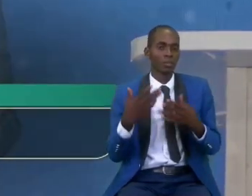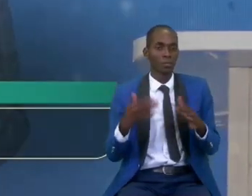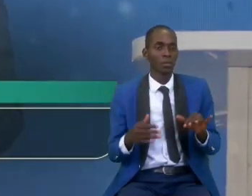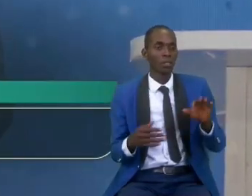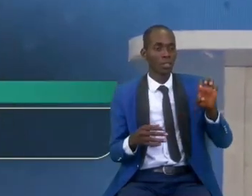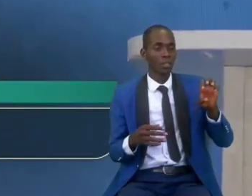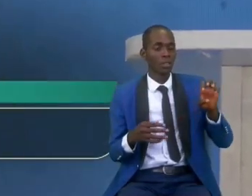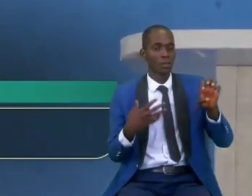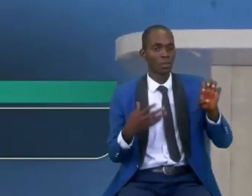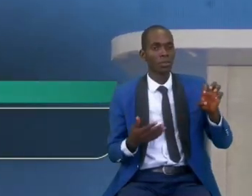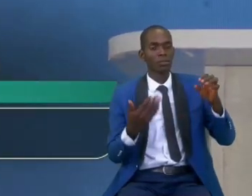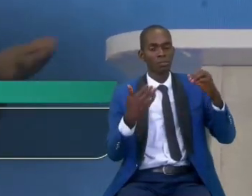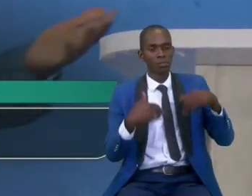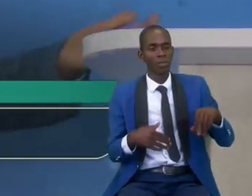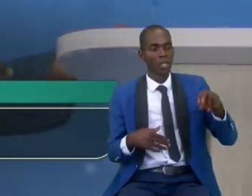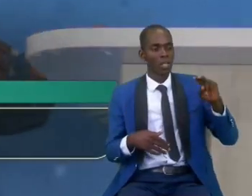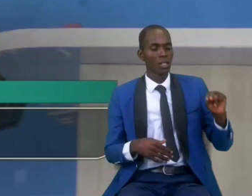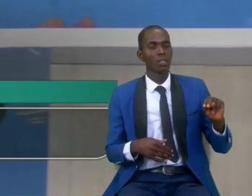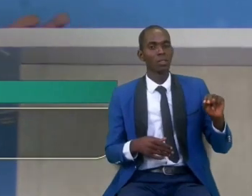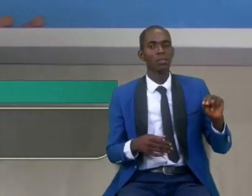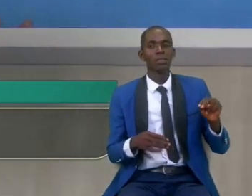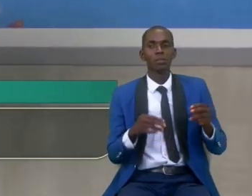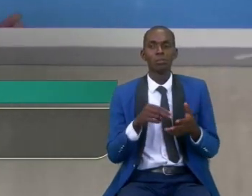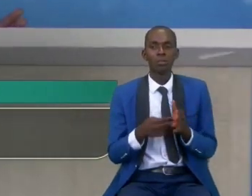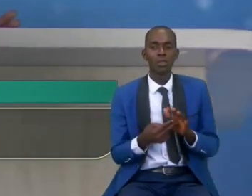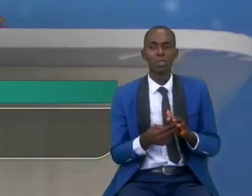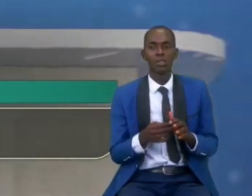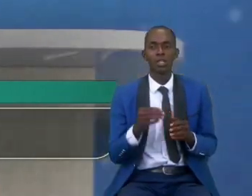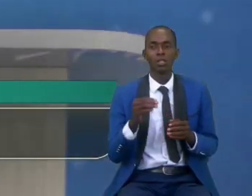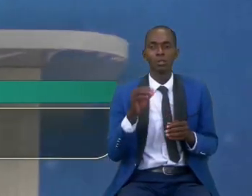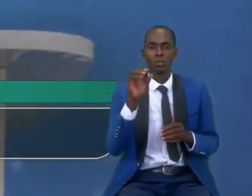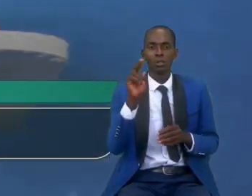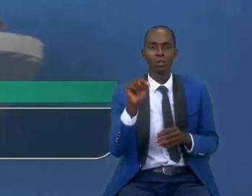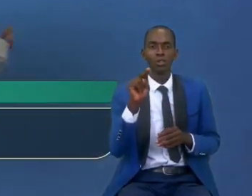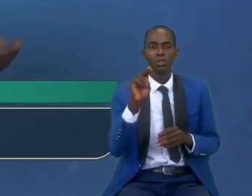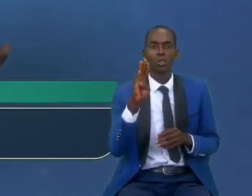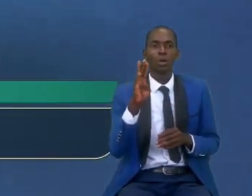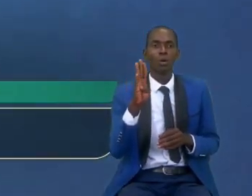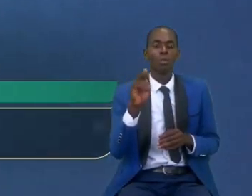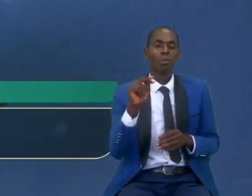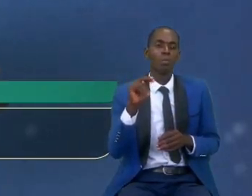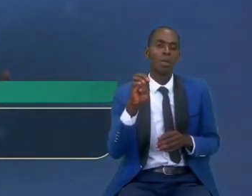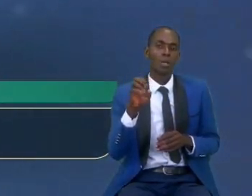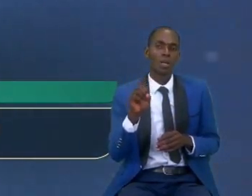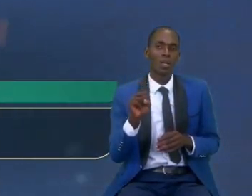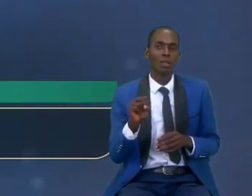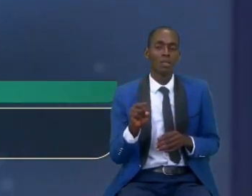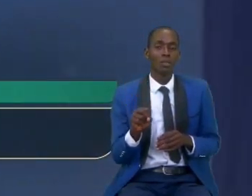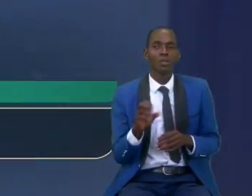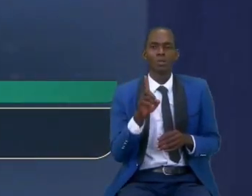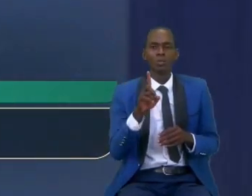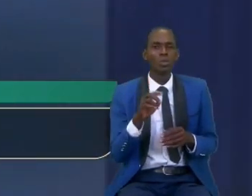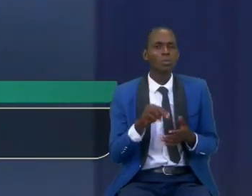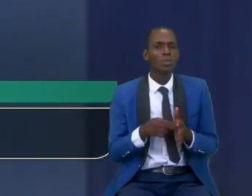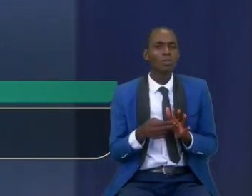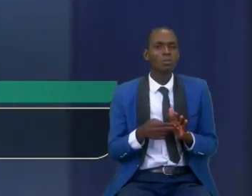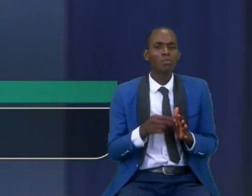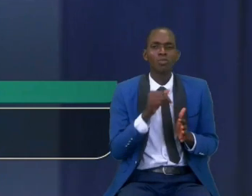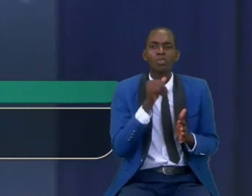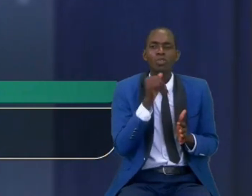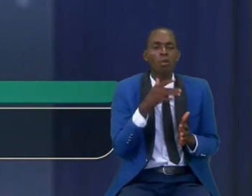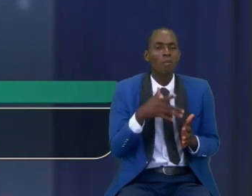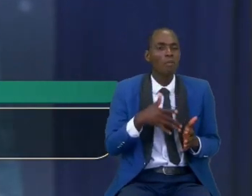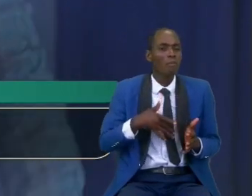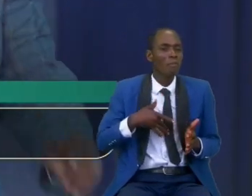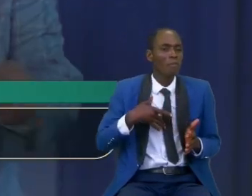numbness. Numbness, you understand? When you can't even feel any feeling in your hand. That's what happens to the people